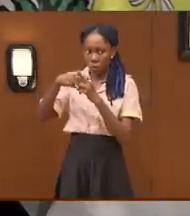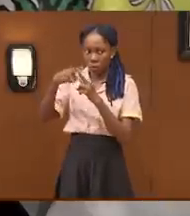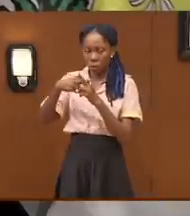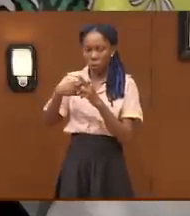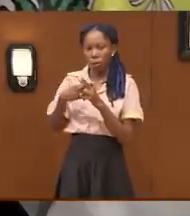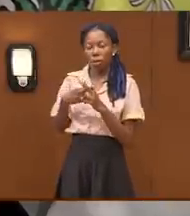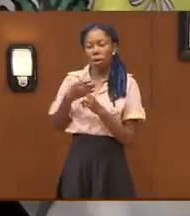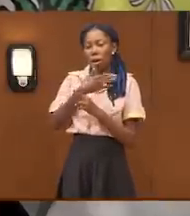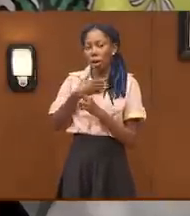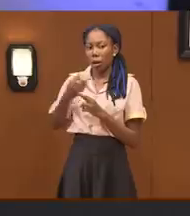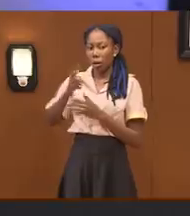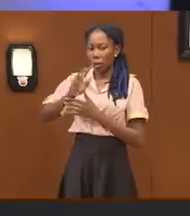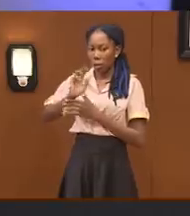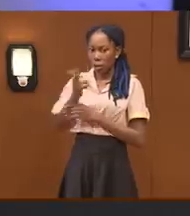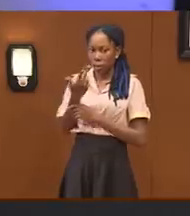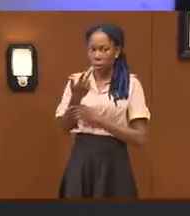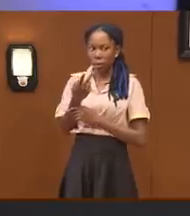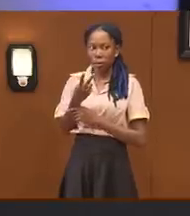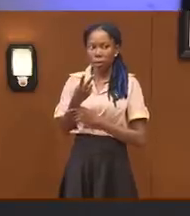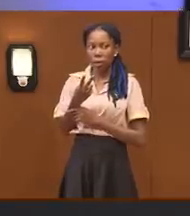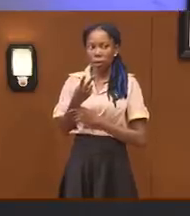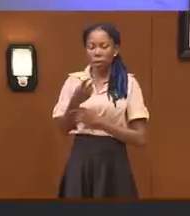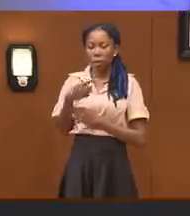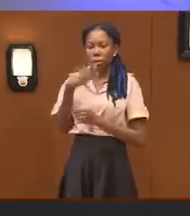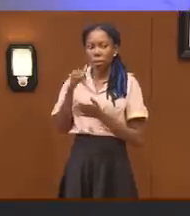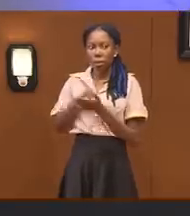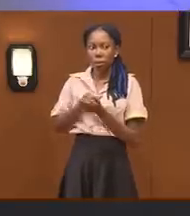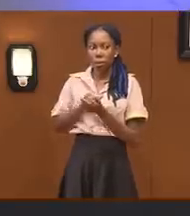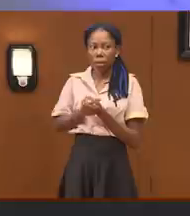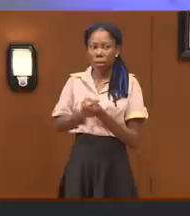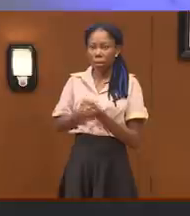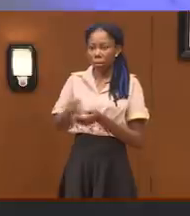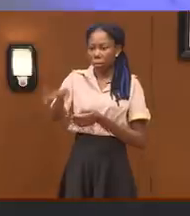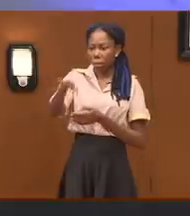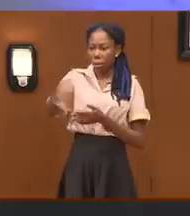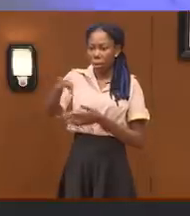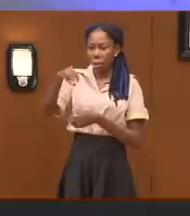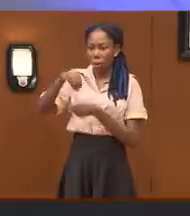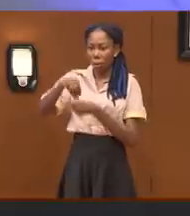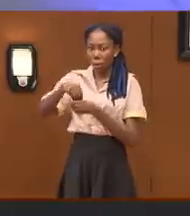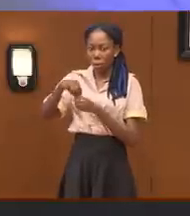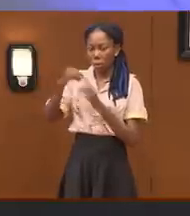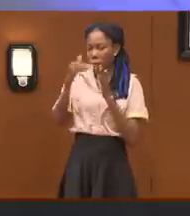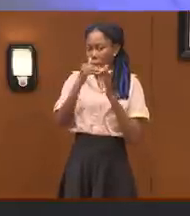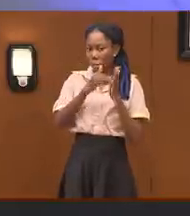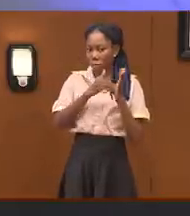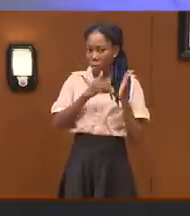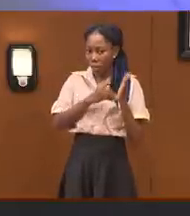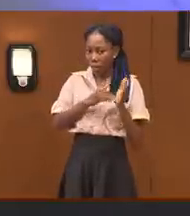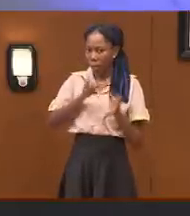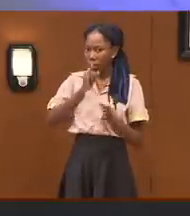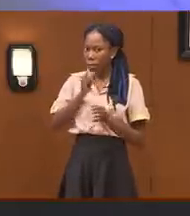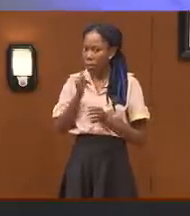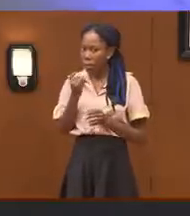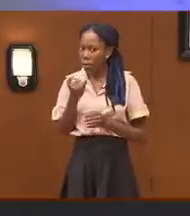And another thing, you can't tell me that everything on that list is false. Are you saying everything there is